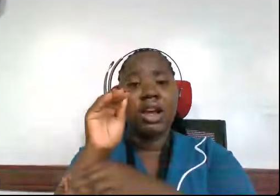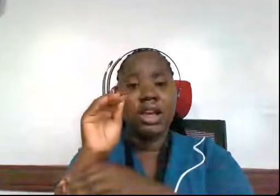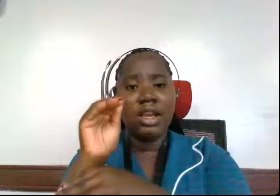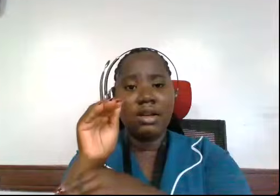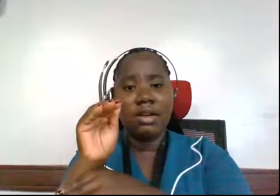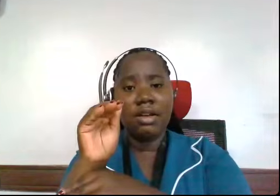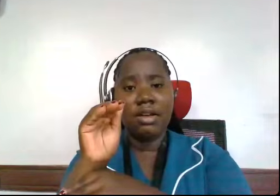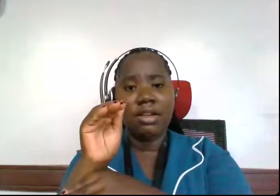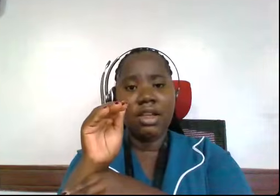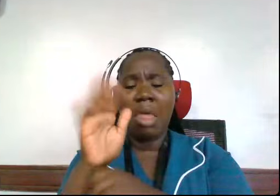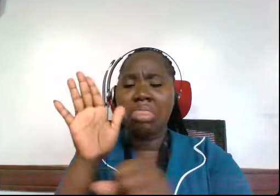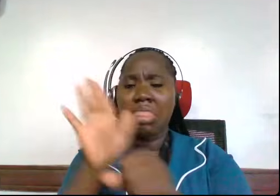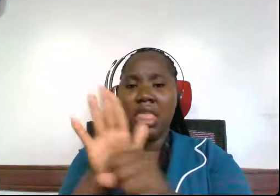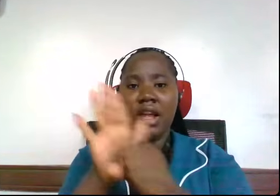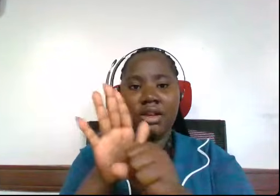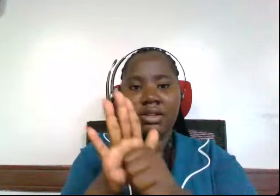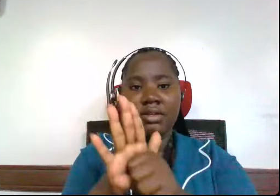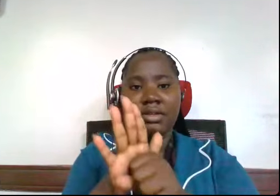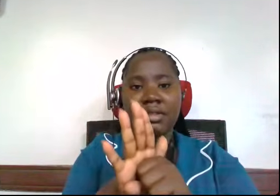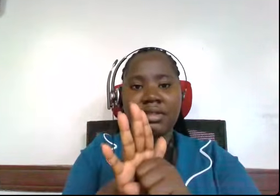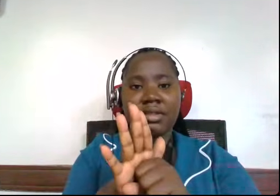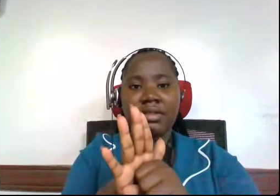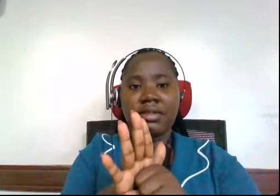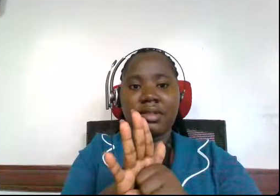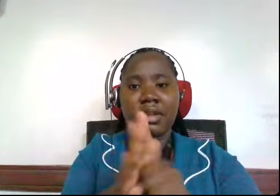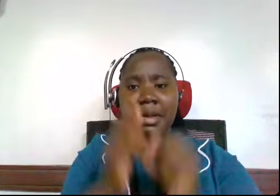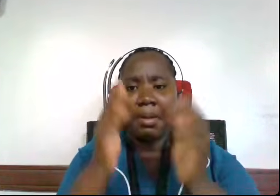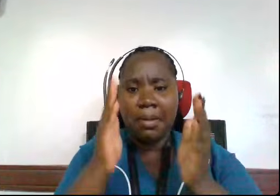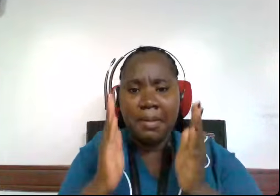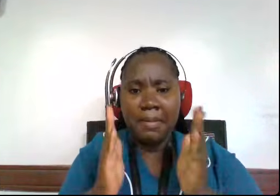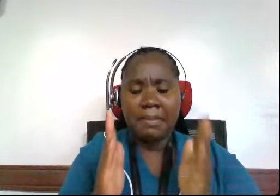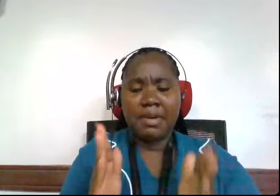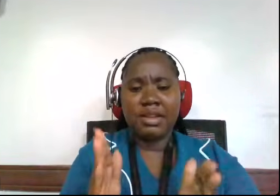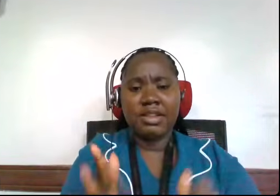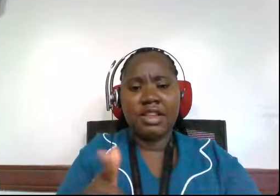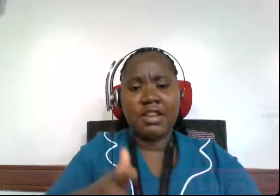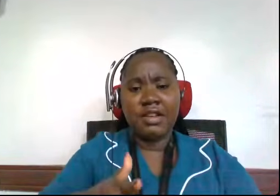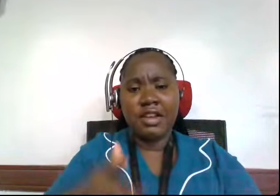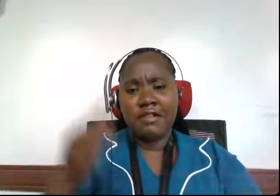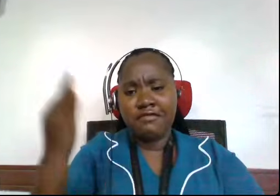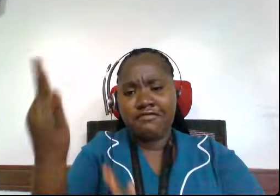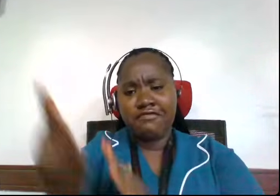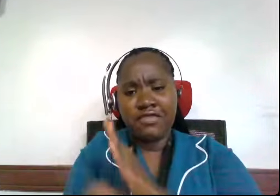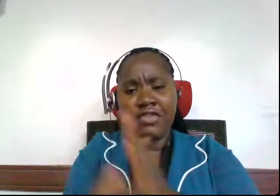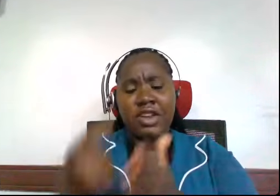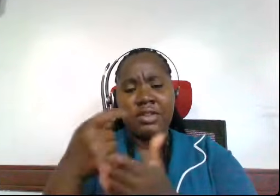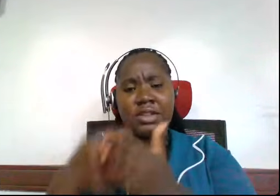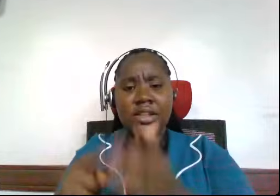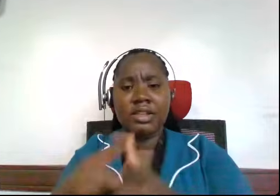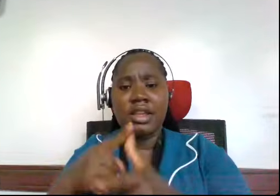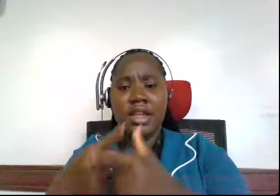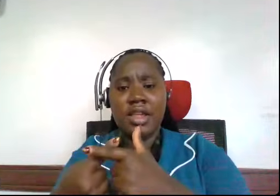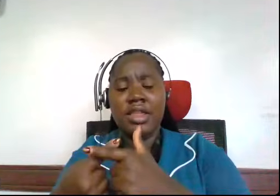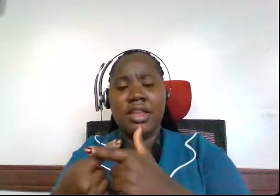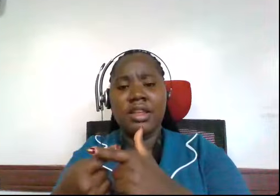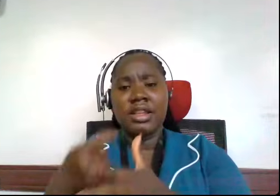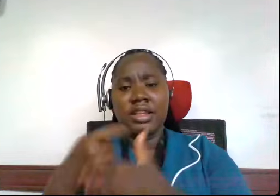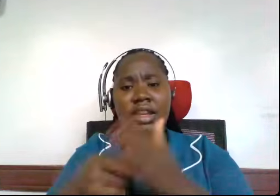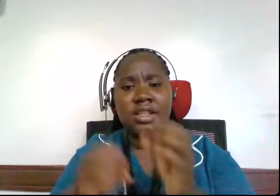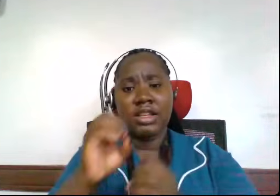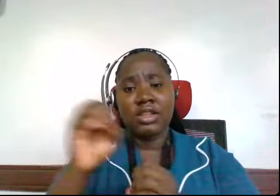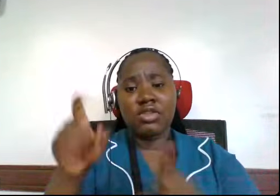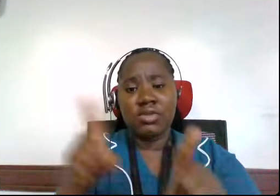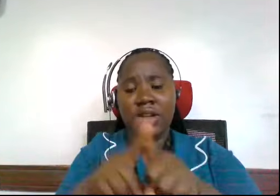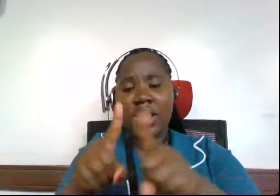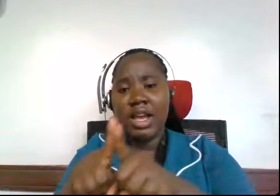asked a lot. The person has filed the returns, and their tax is 0 as per the return, but